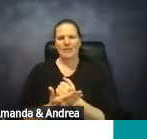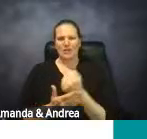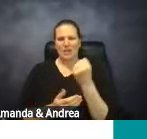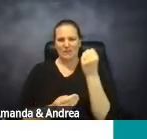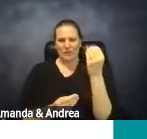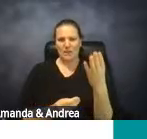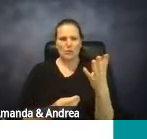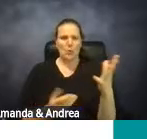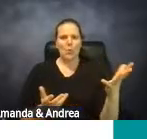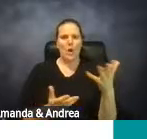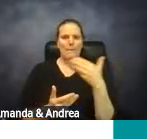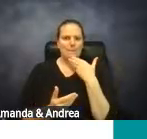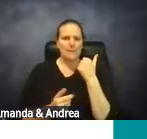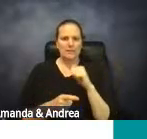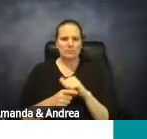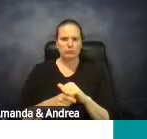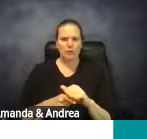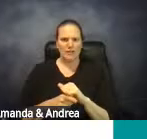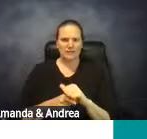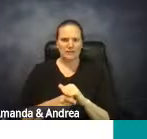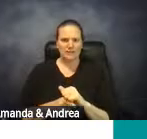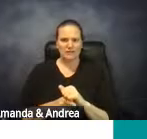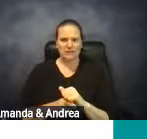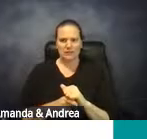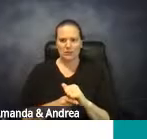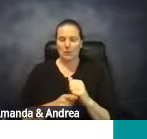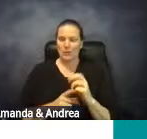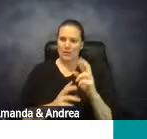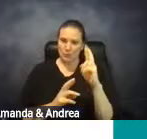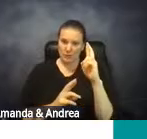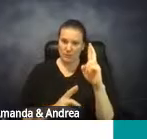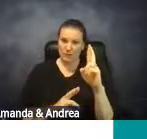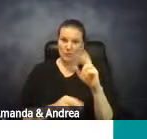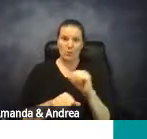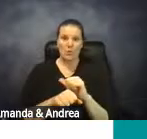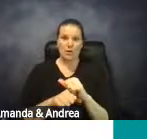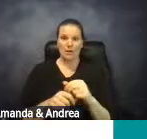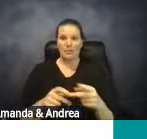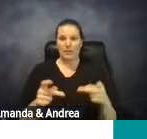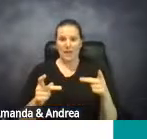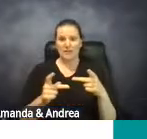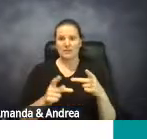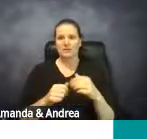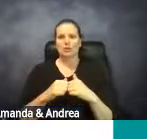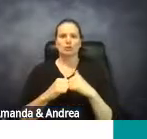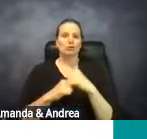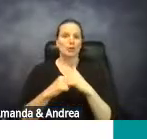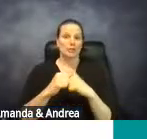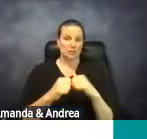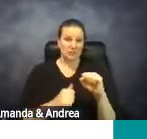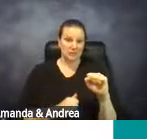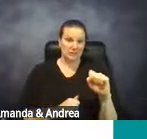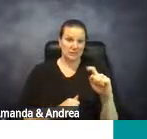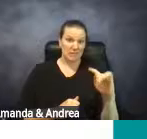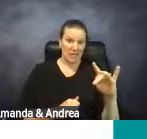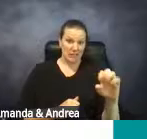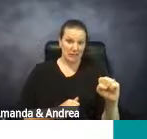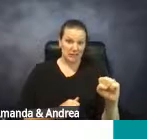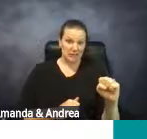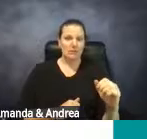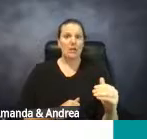are best practices around respectful workplace on construction sites. Next